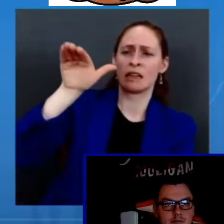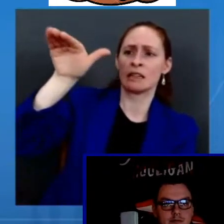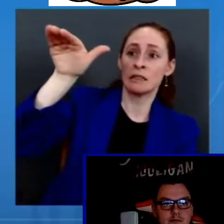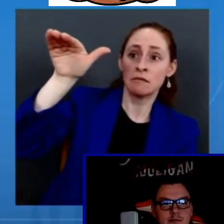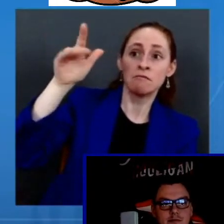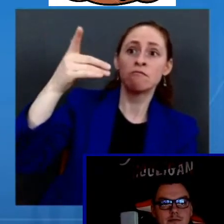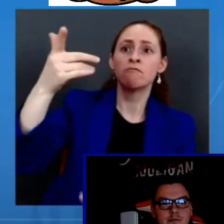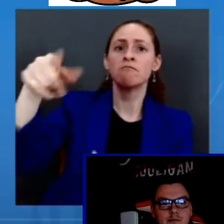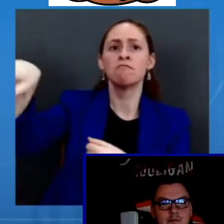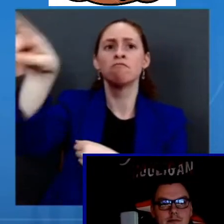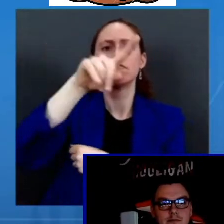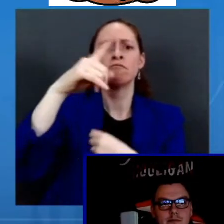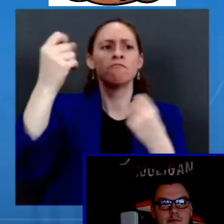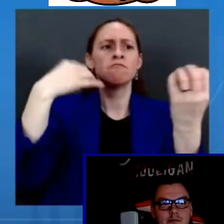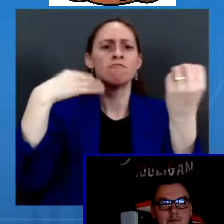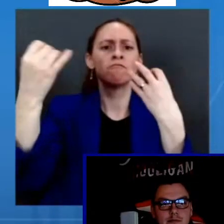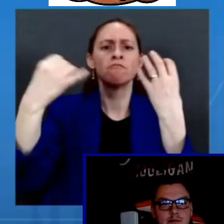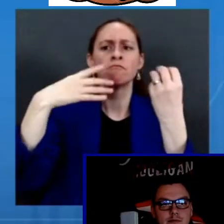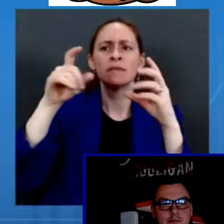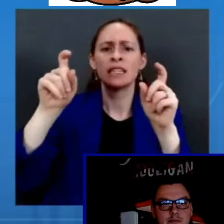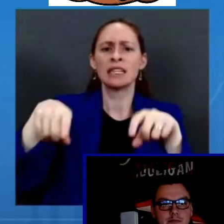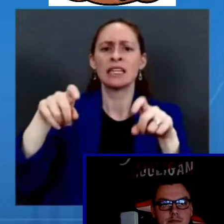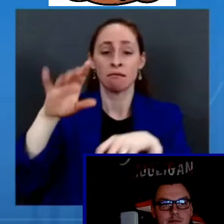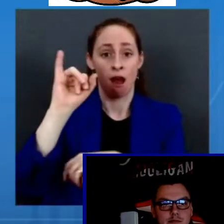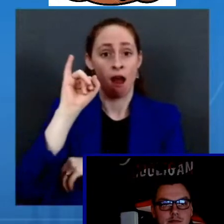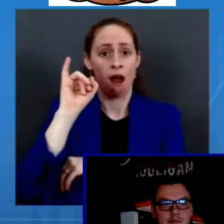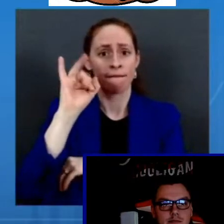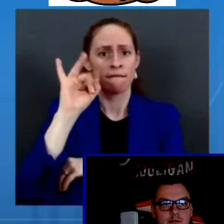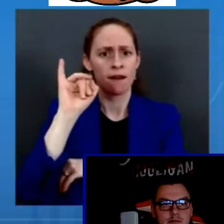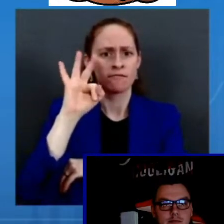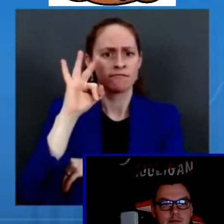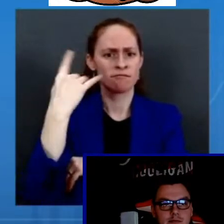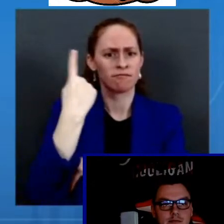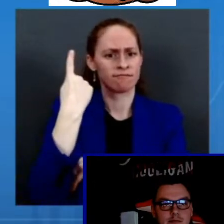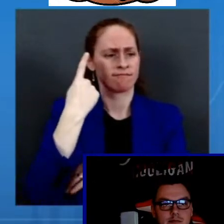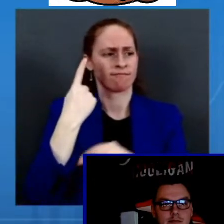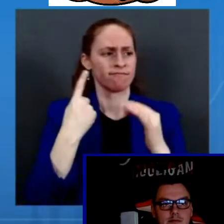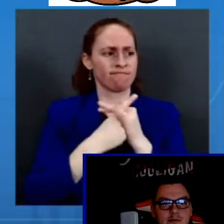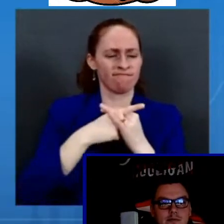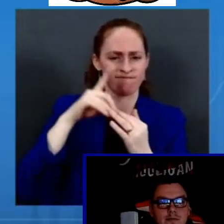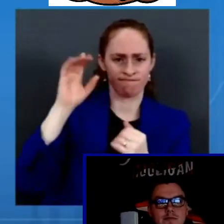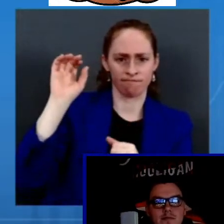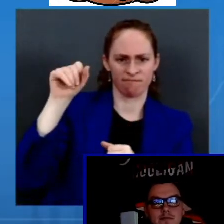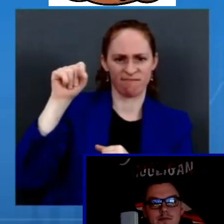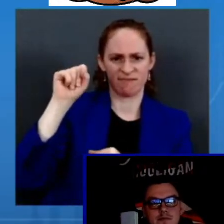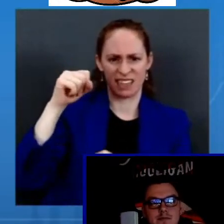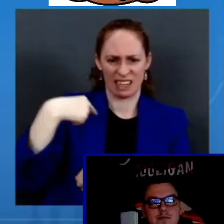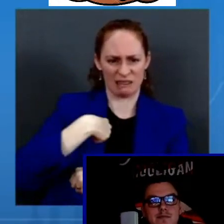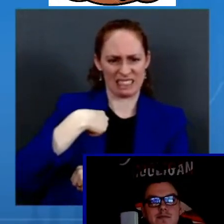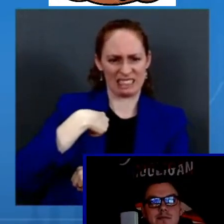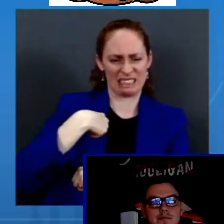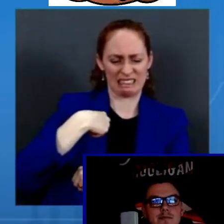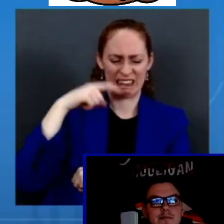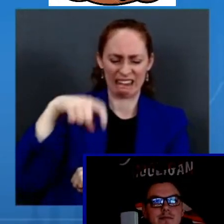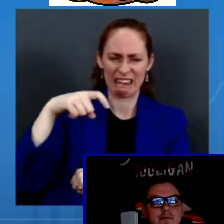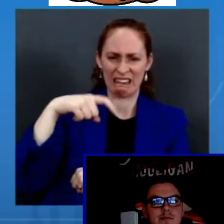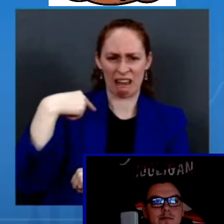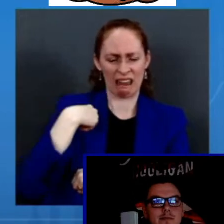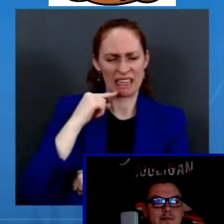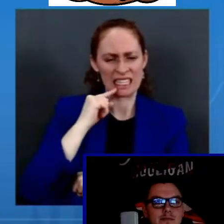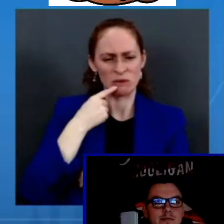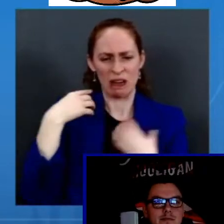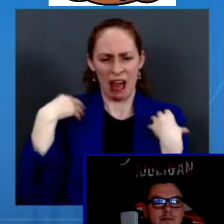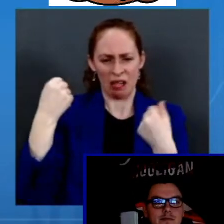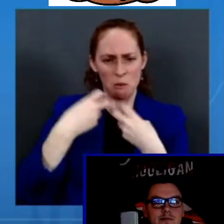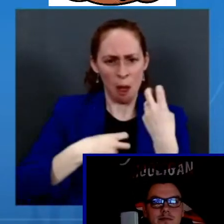acute infection and is in a risk group, which is what you want this to be for, since we have a limited supply,